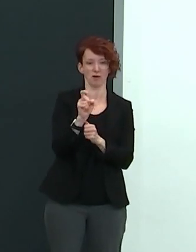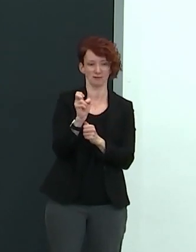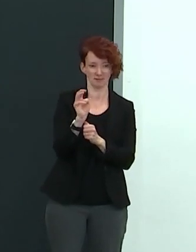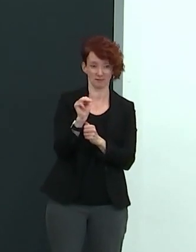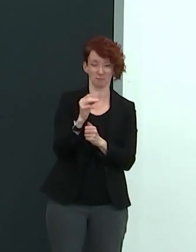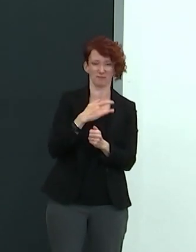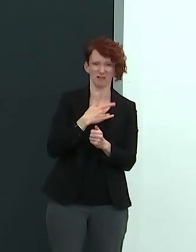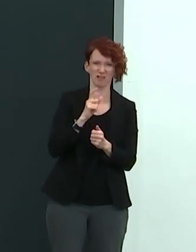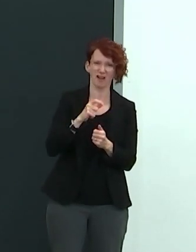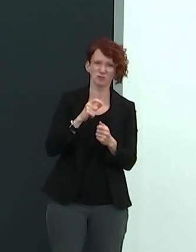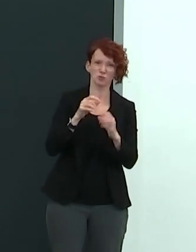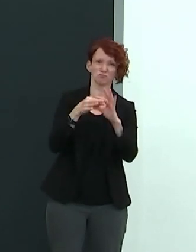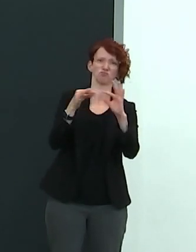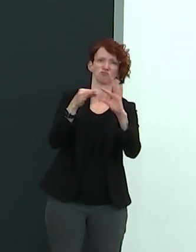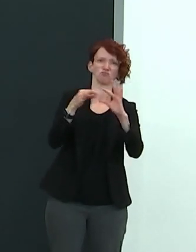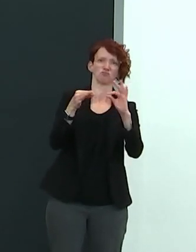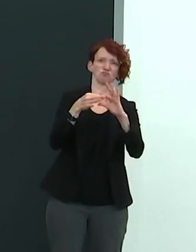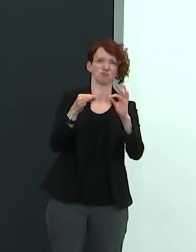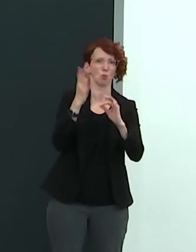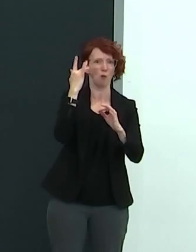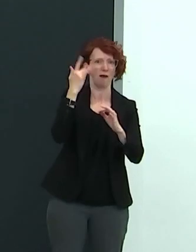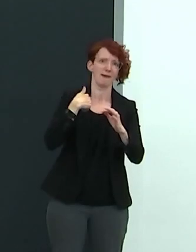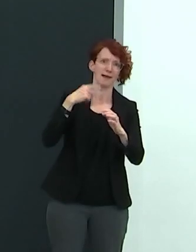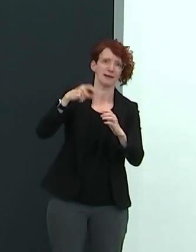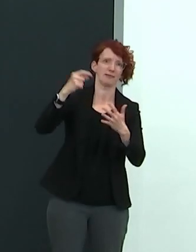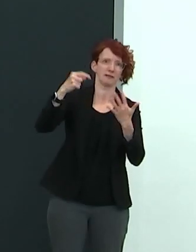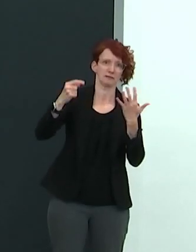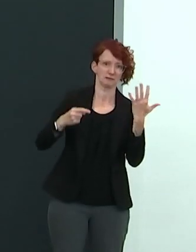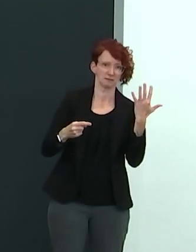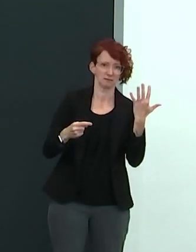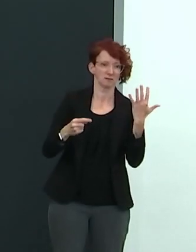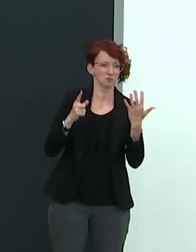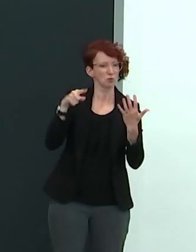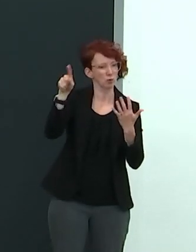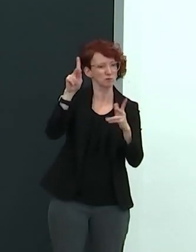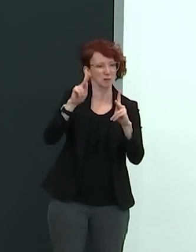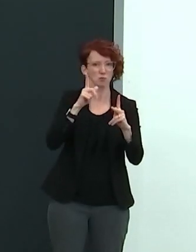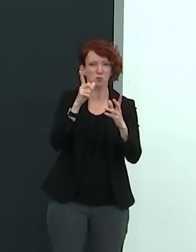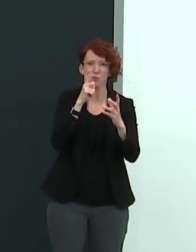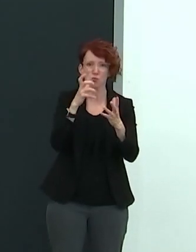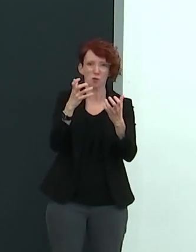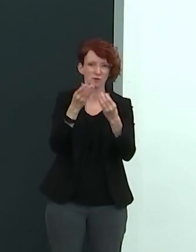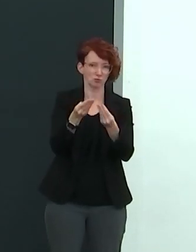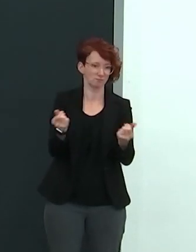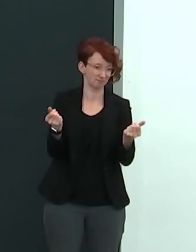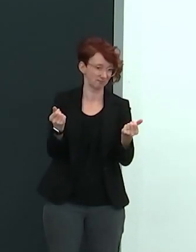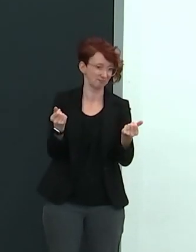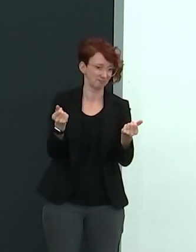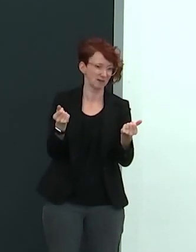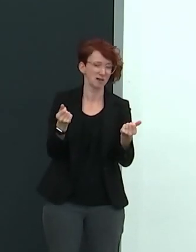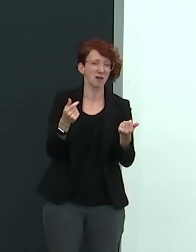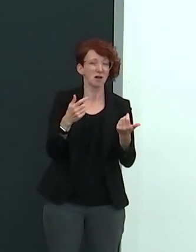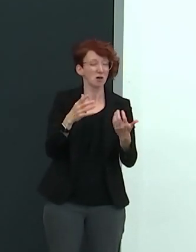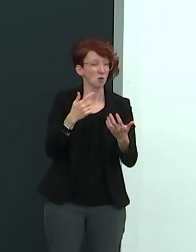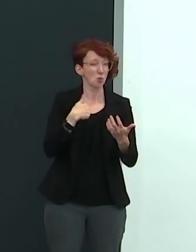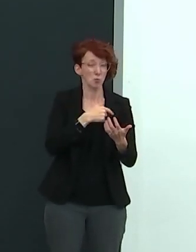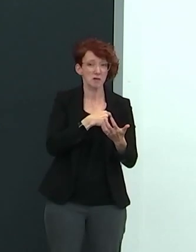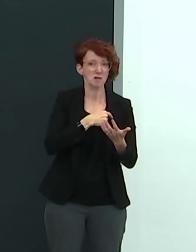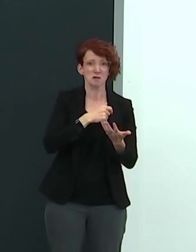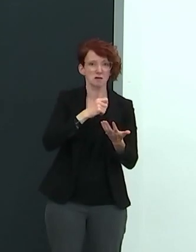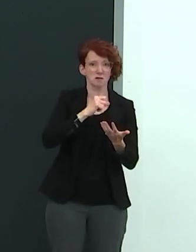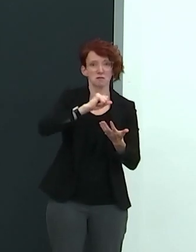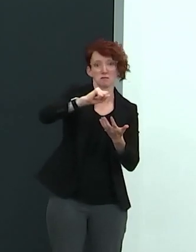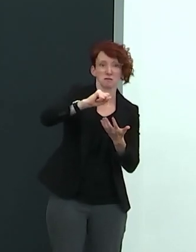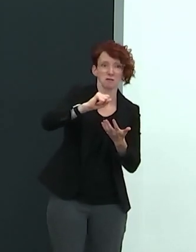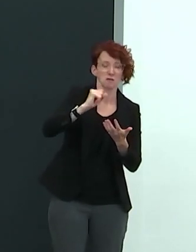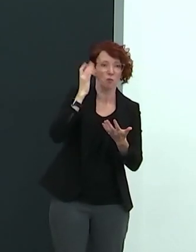existence against those who focus on finding a cure. It's not as though we push back on finding a cure only because it would wipe out